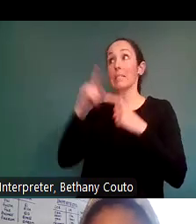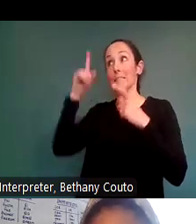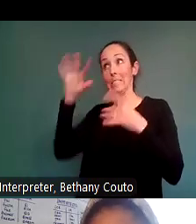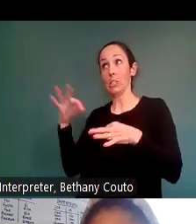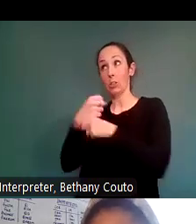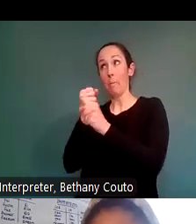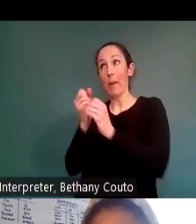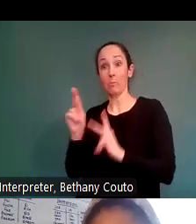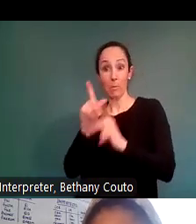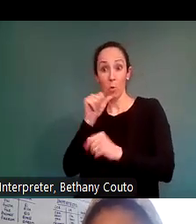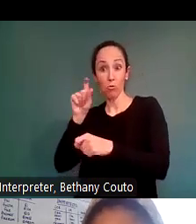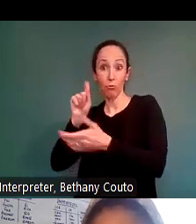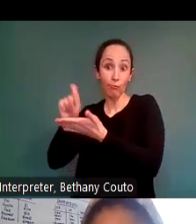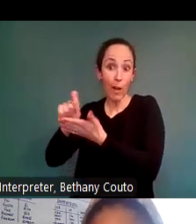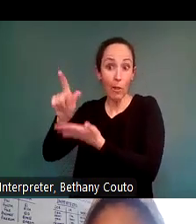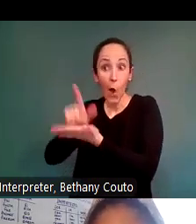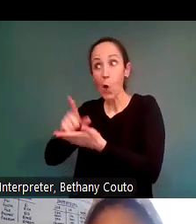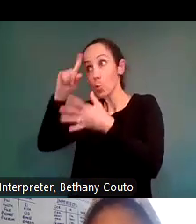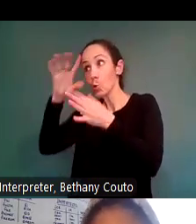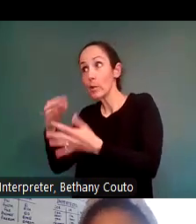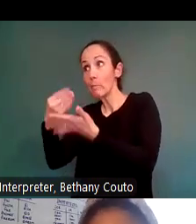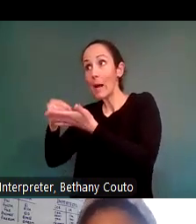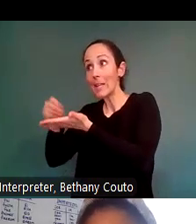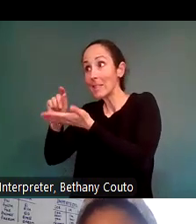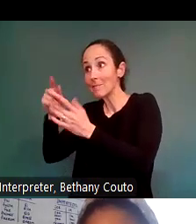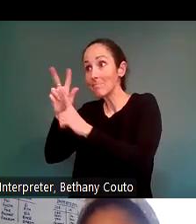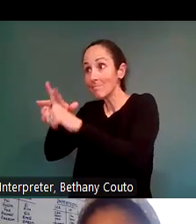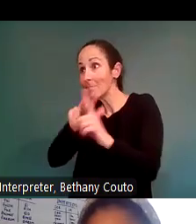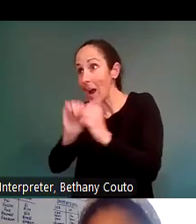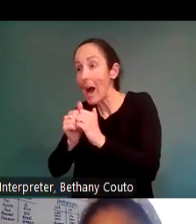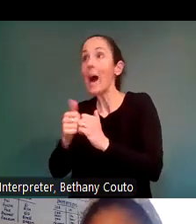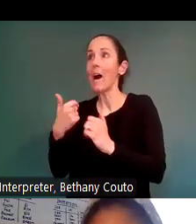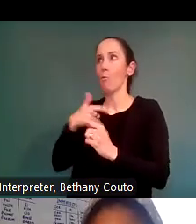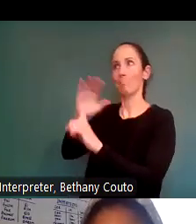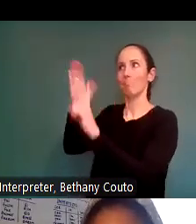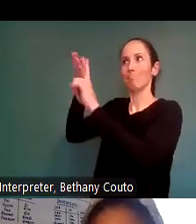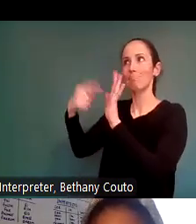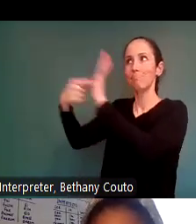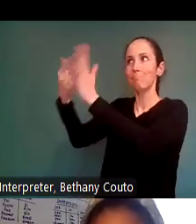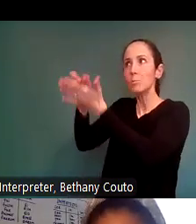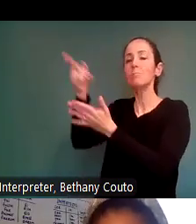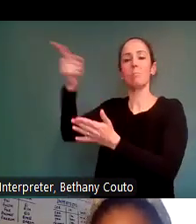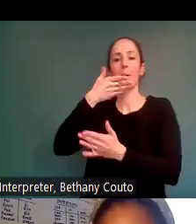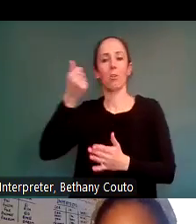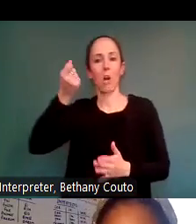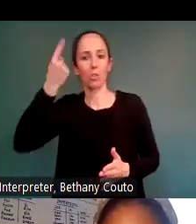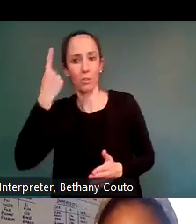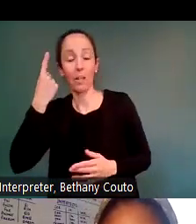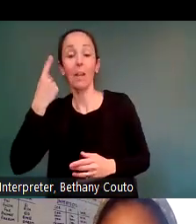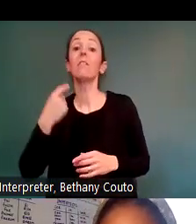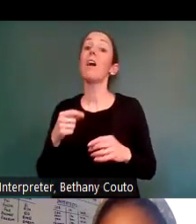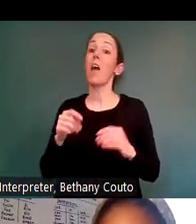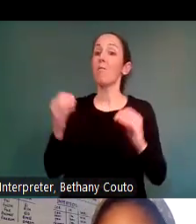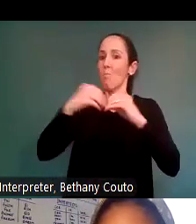how RTA service impacts communities, and also increased levels of funding to support RTA service that we've been able to see